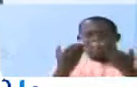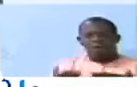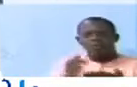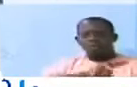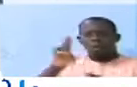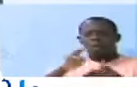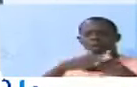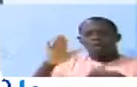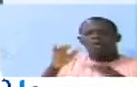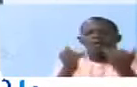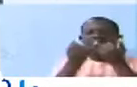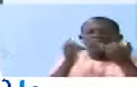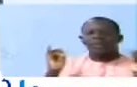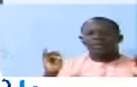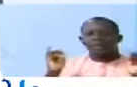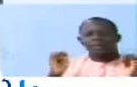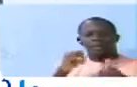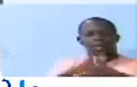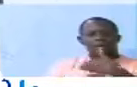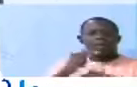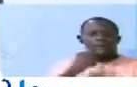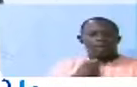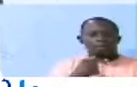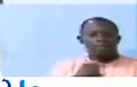we were living in.